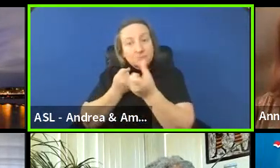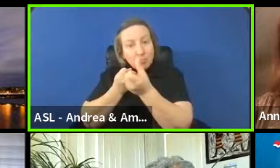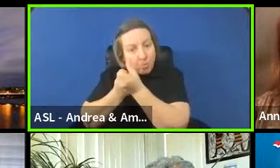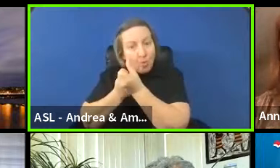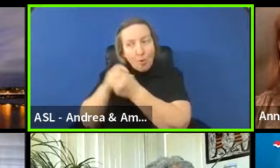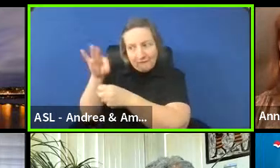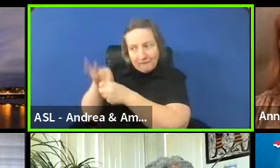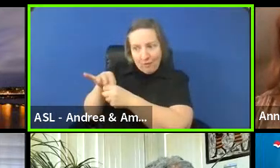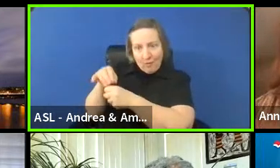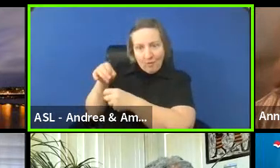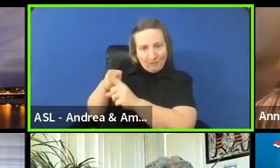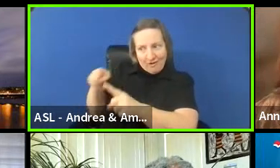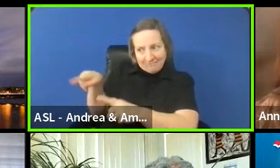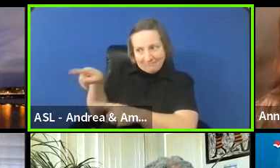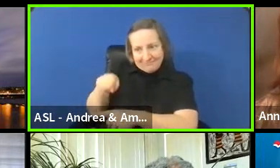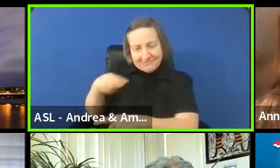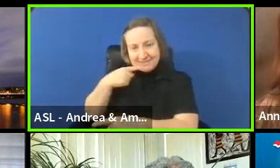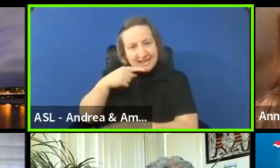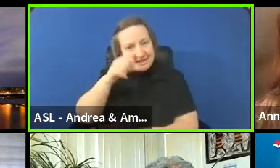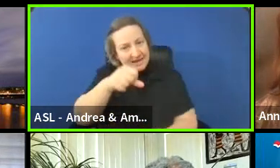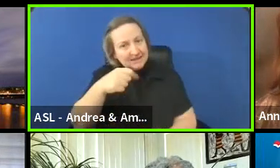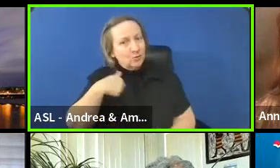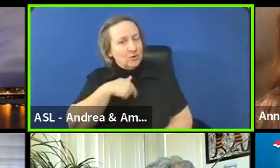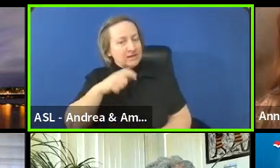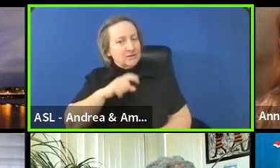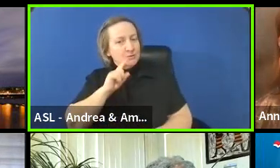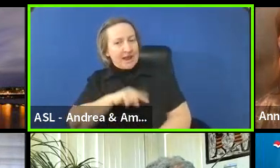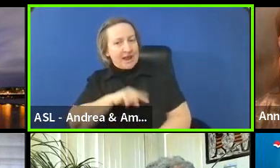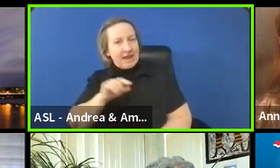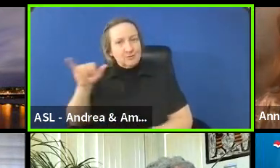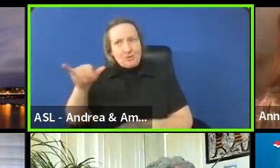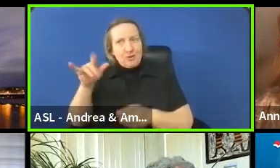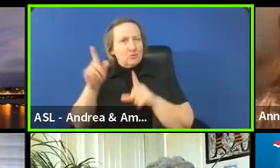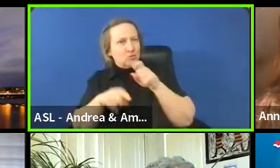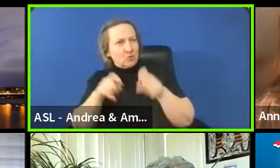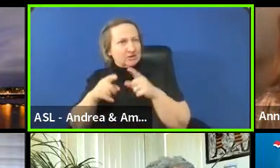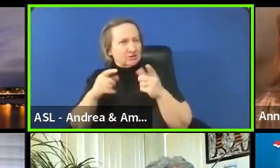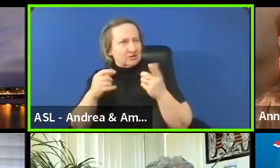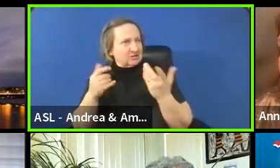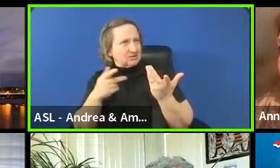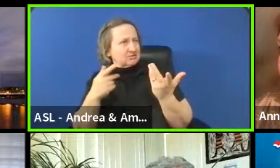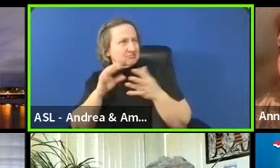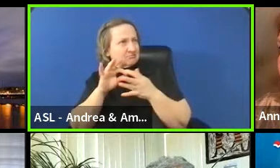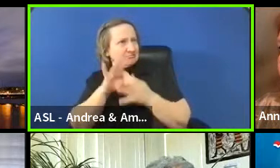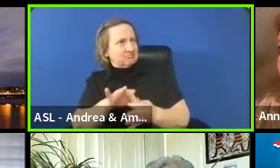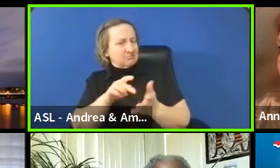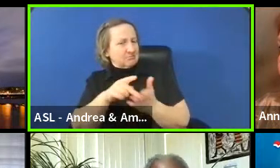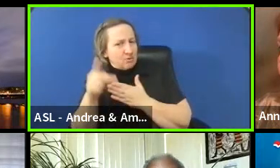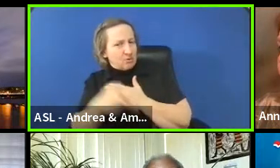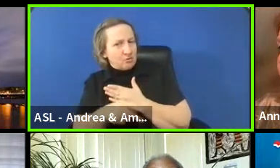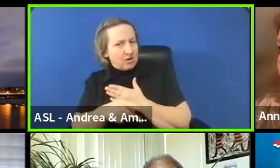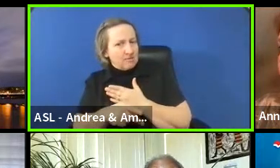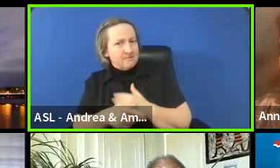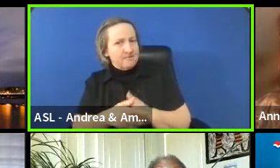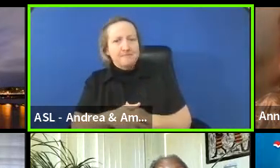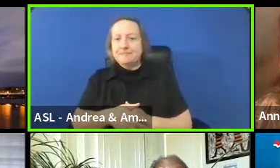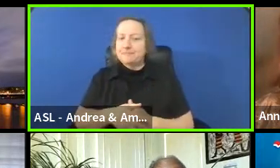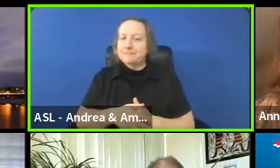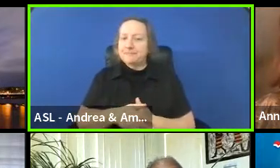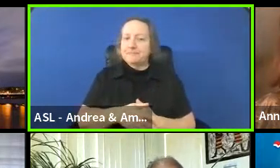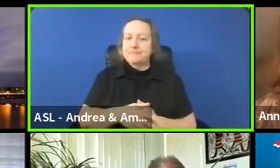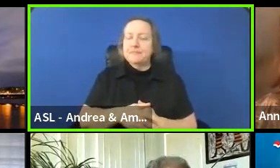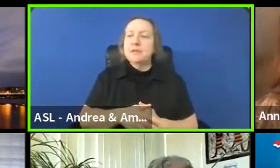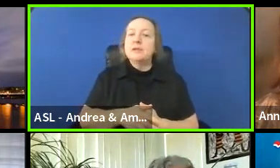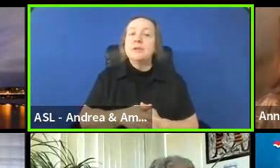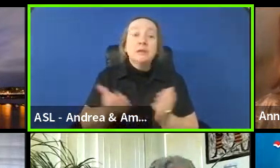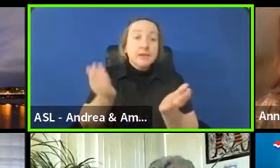yeah, we need to answer the questions that are still out there for the program. So once again, the team